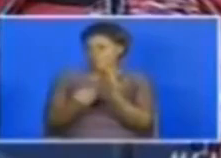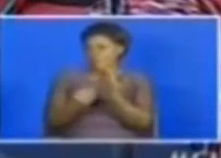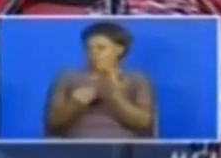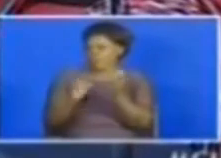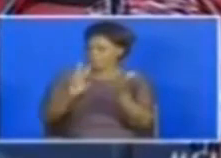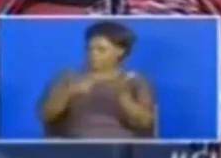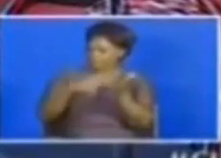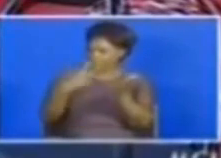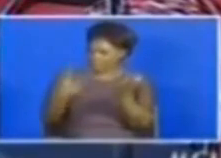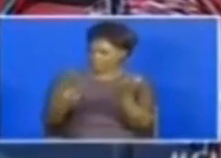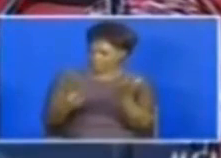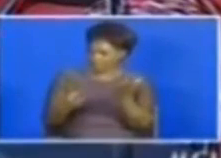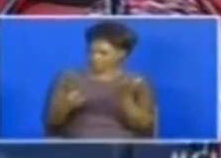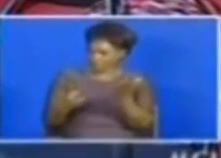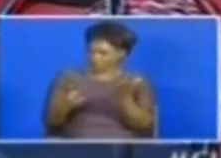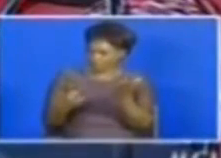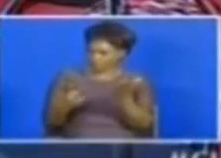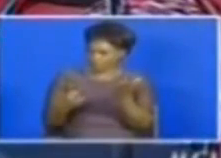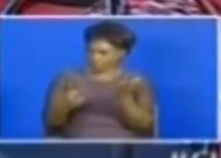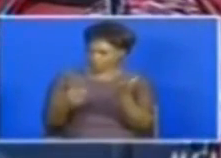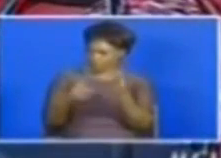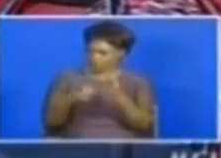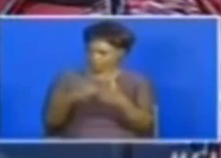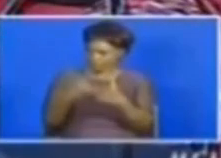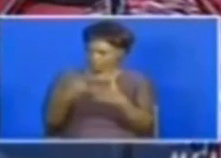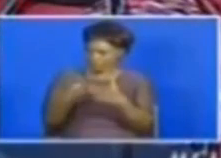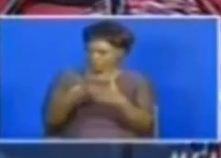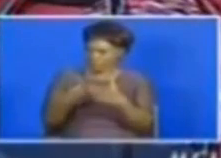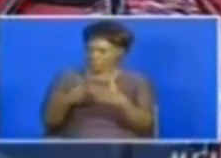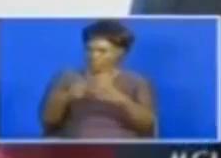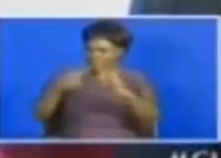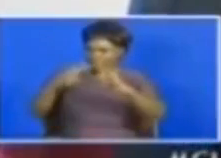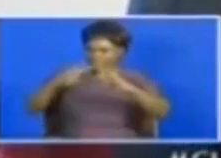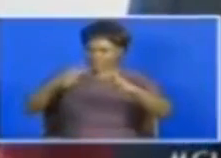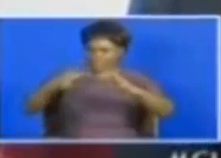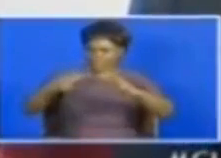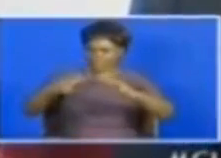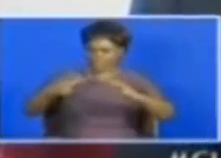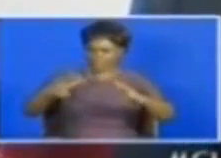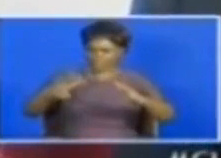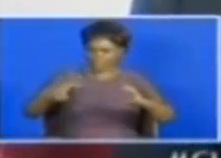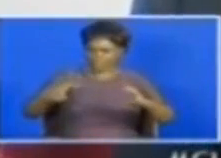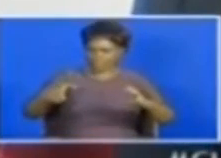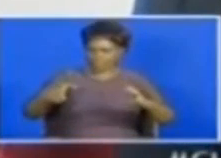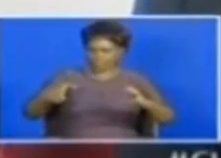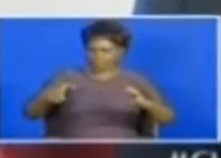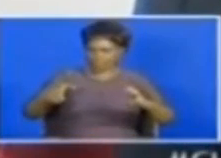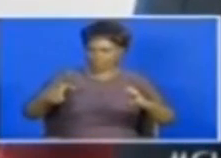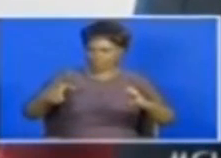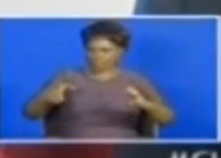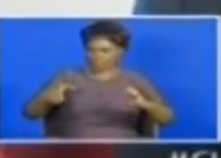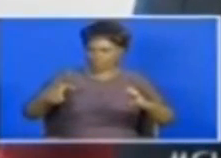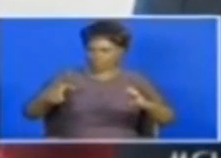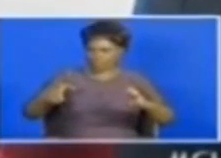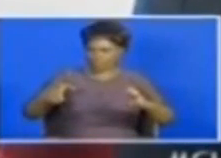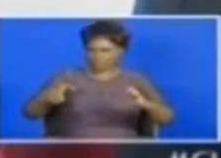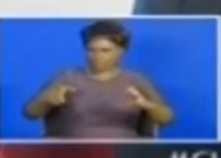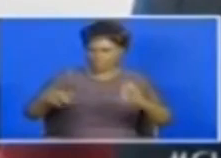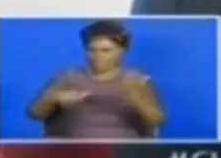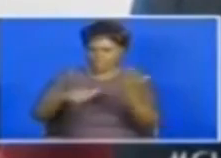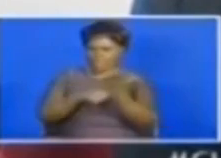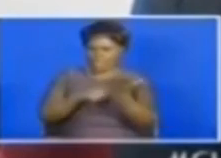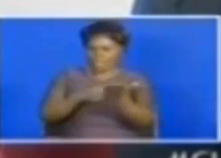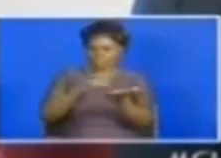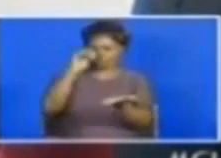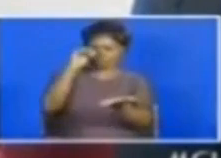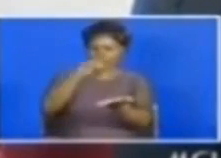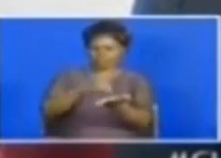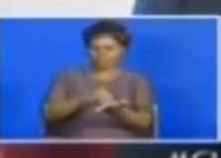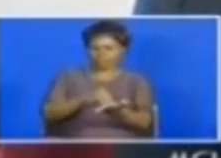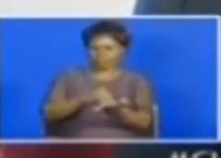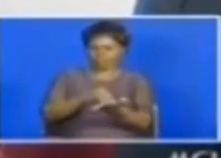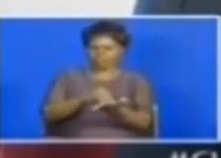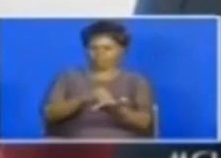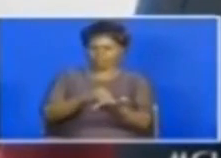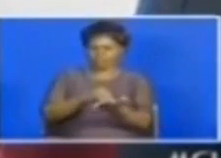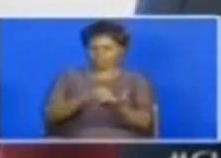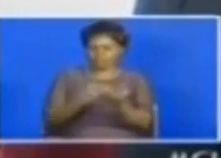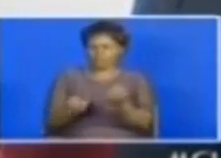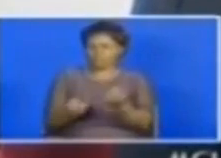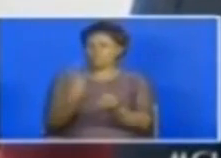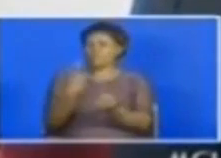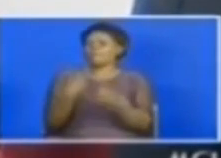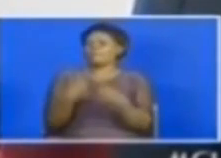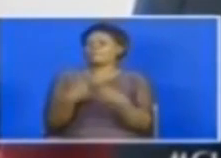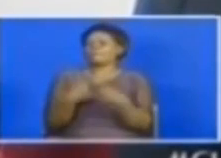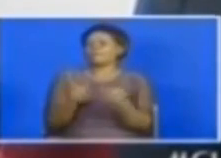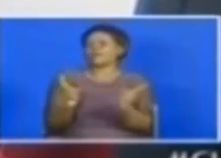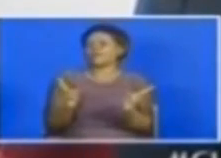fails to scan the ID, mm-hmm. then you can also search by alphanumeric. So you can put in the name of the person and it will pop up.